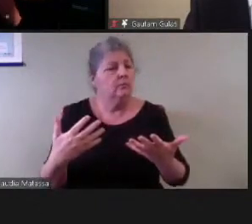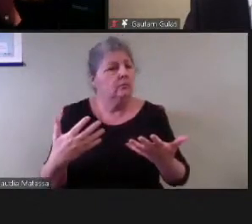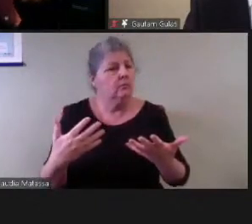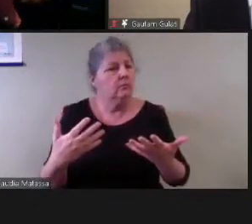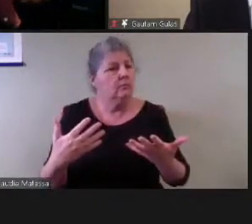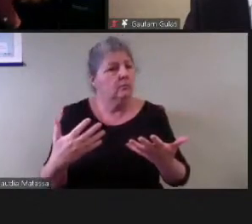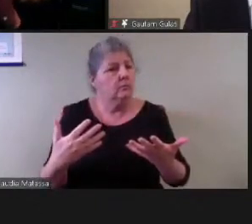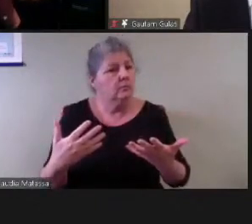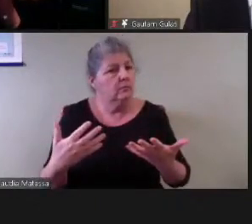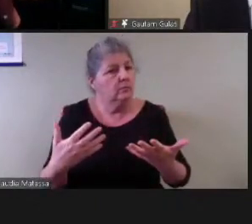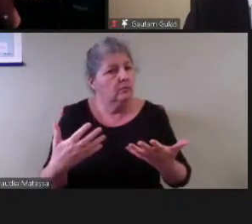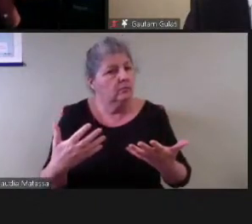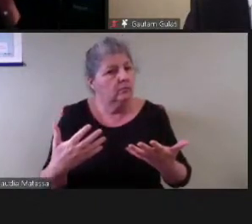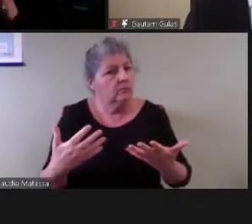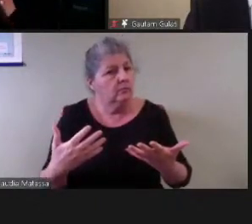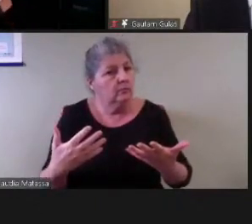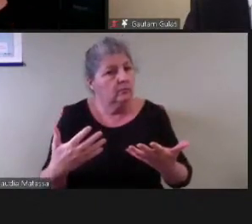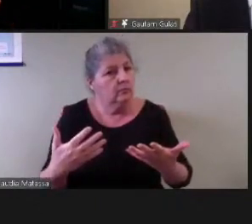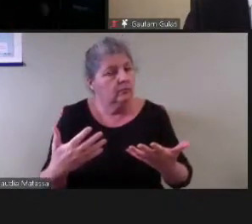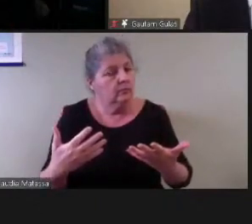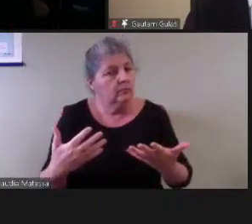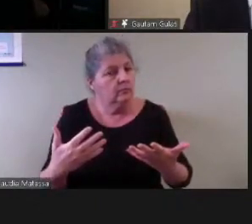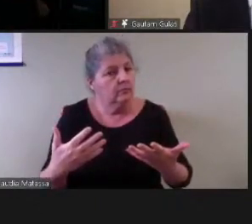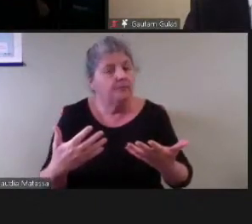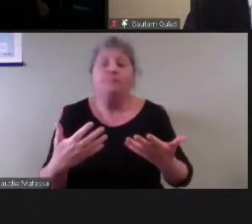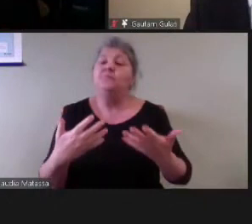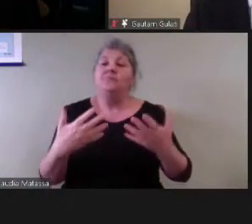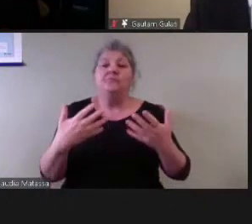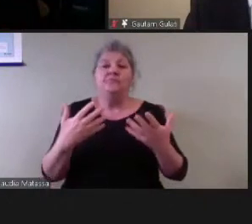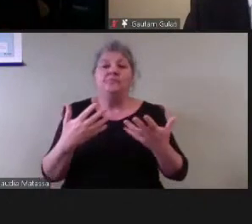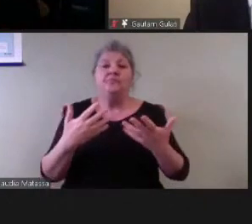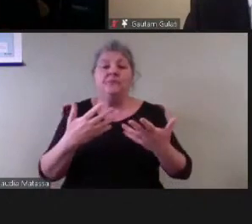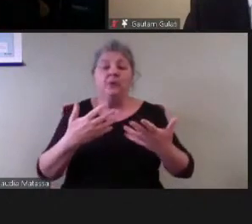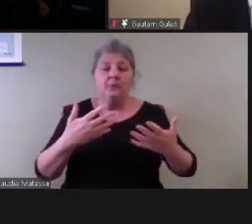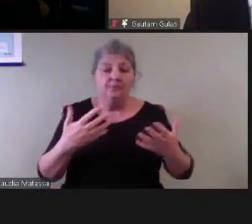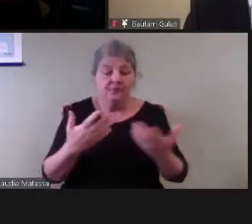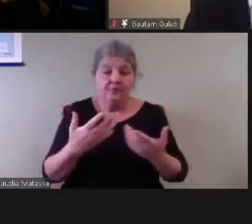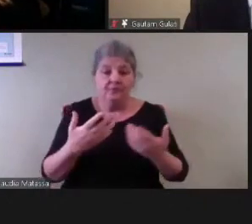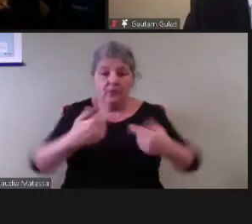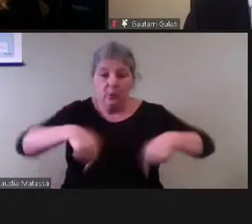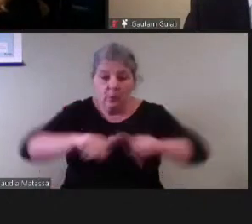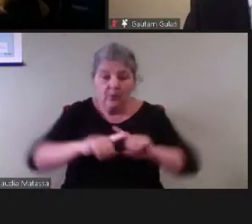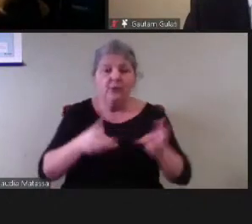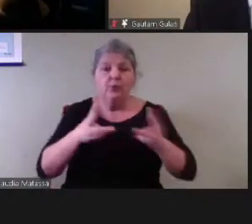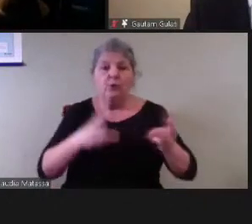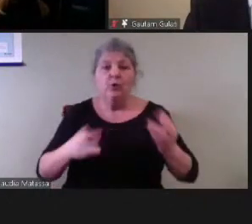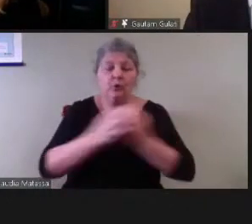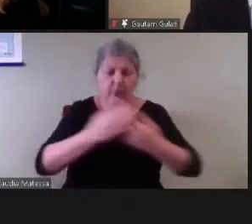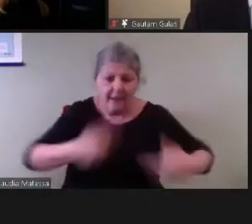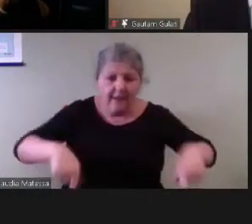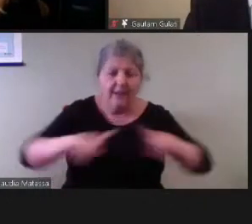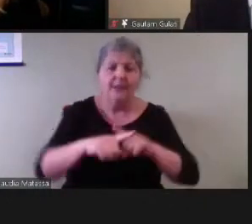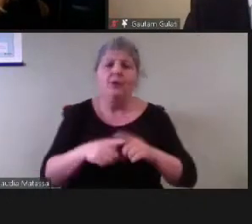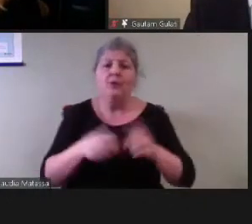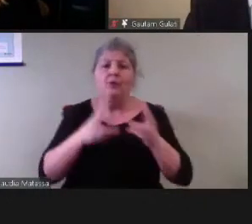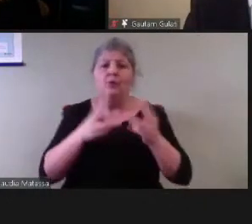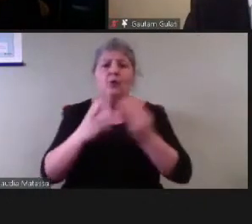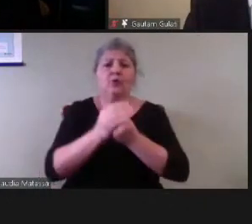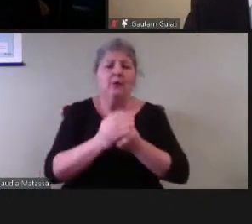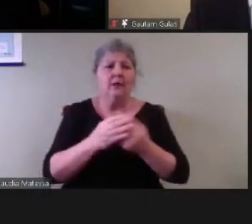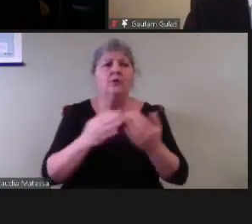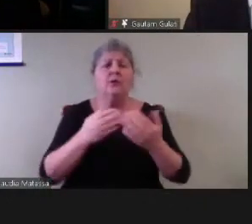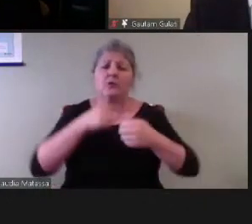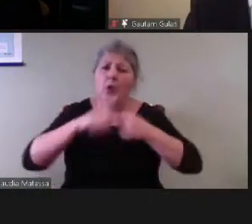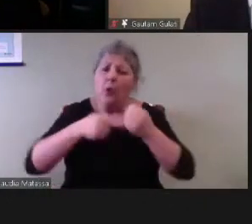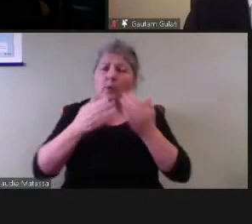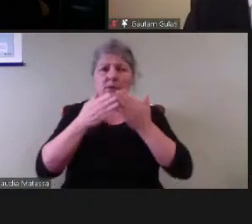unique constellations of difficulties and strength among the cohort that we have, and there's always scope for